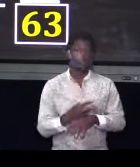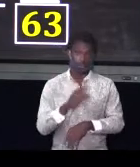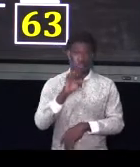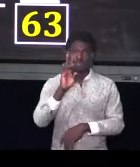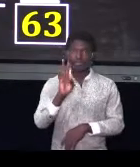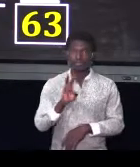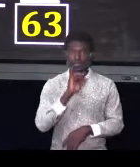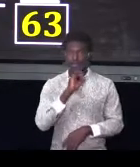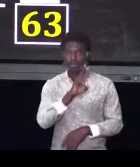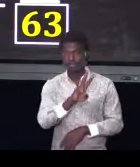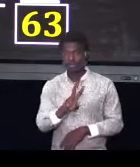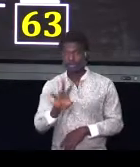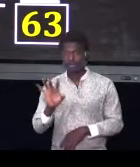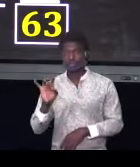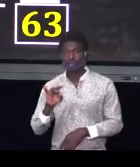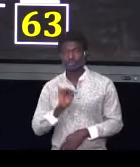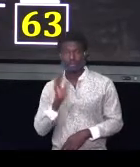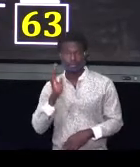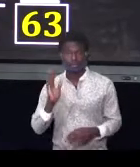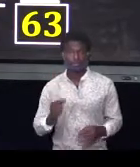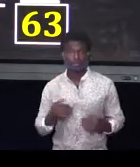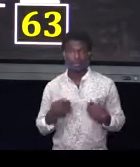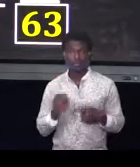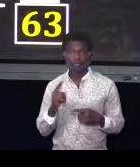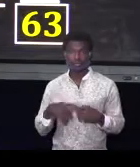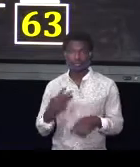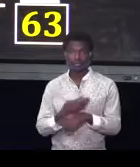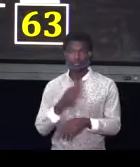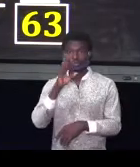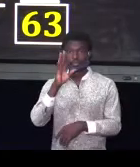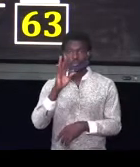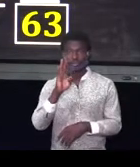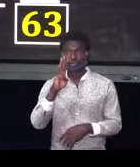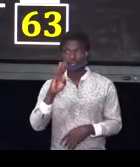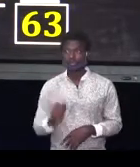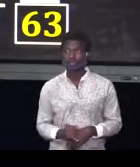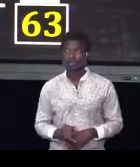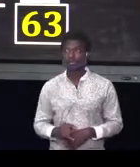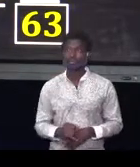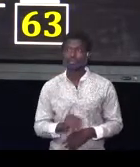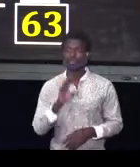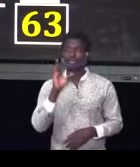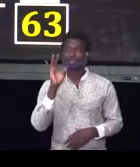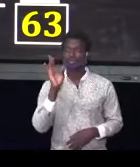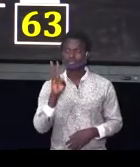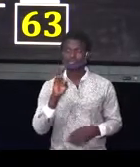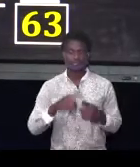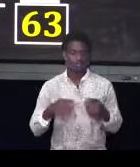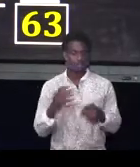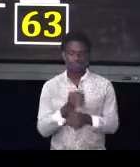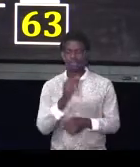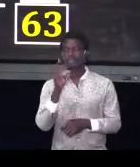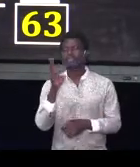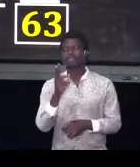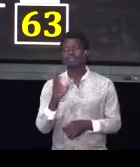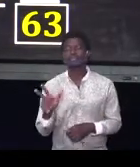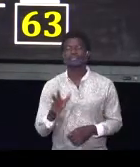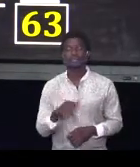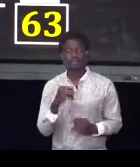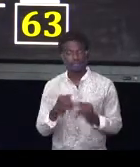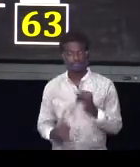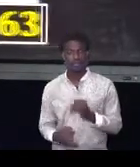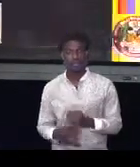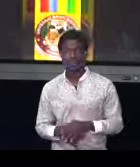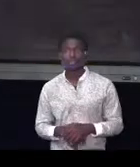times 7 is 28. So I will have to multiply 9 by 7 too. That will give me 63. Do you want to try a final